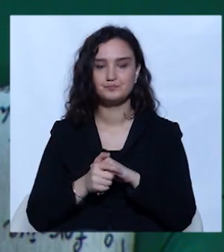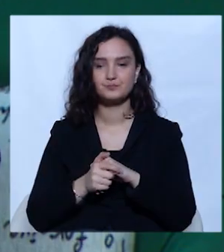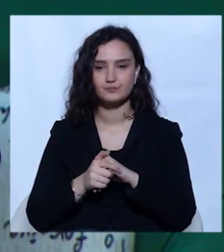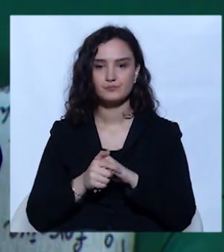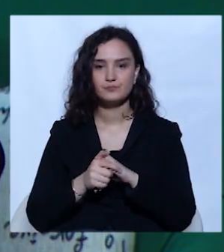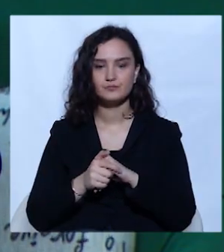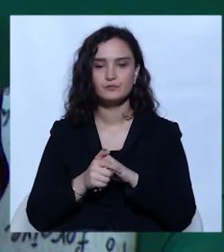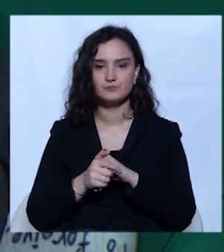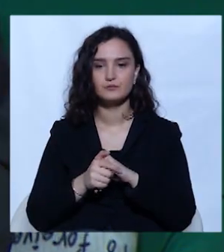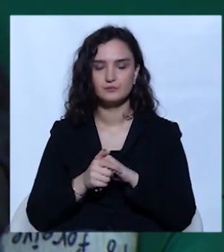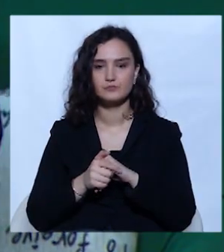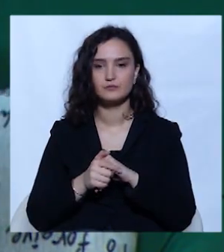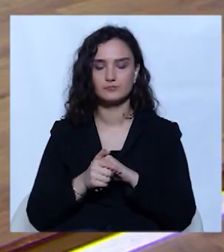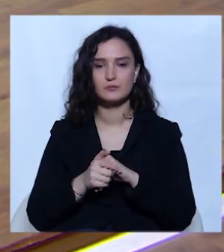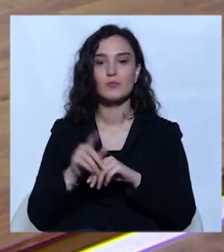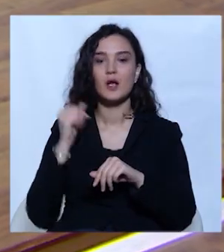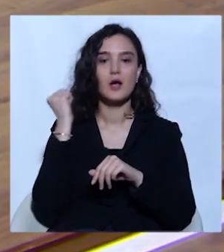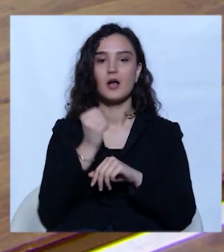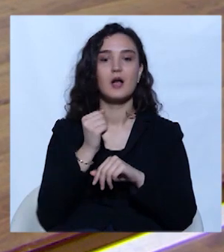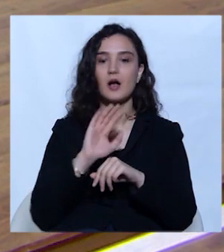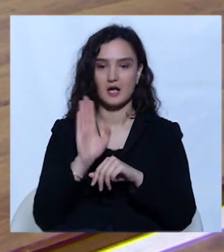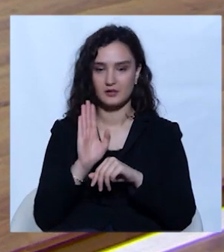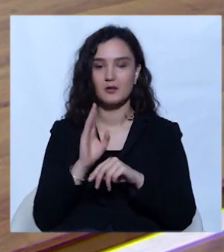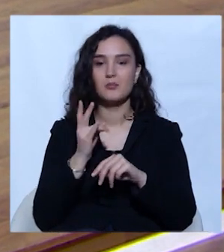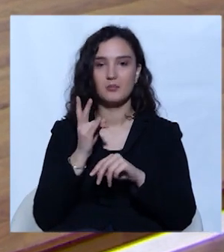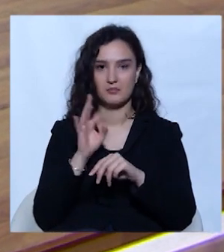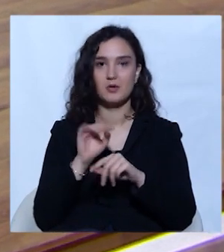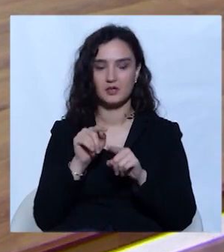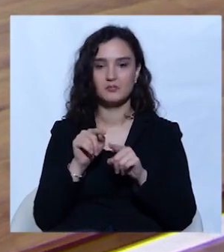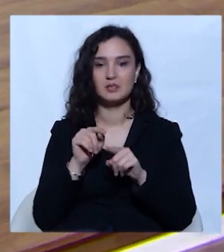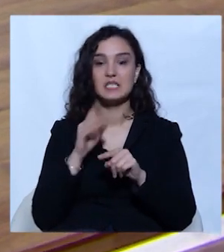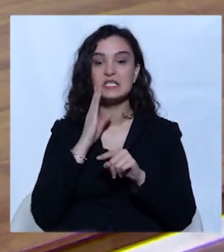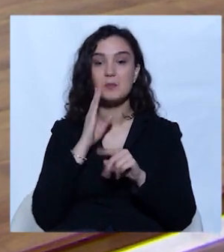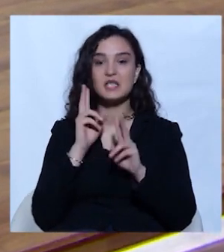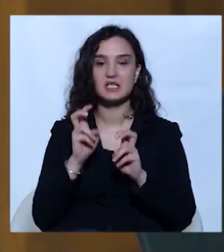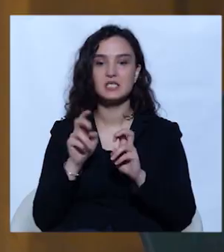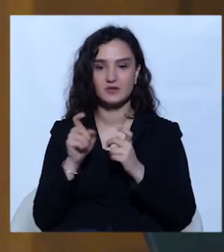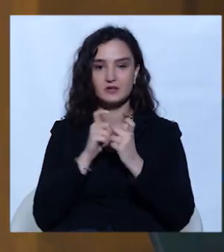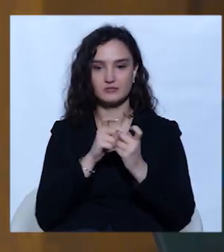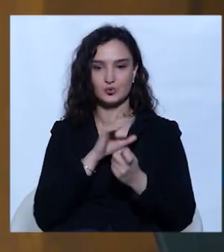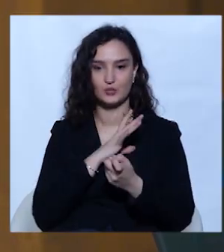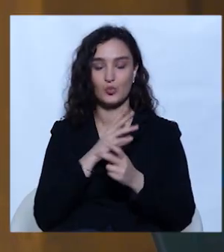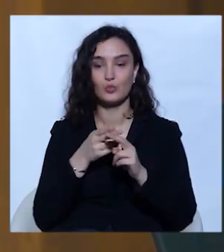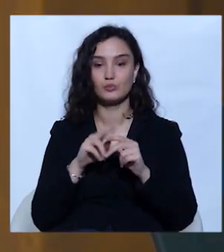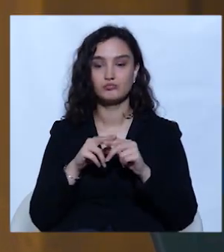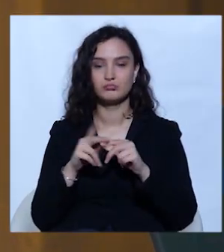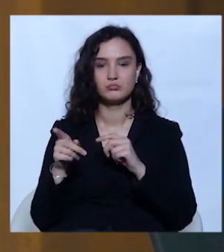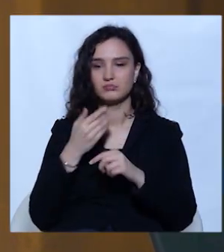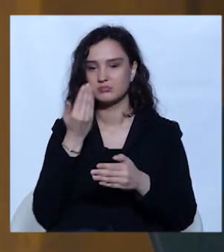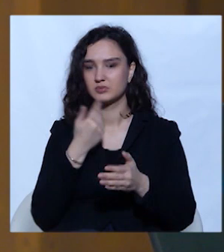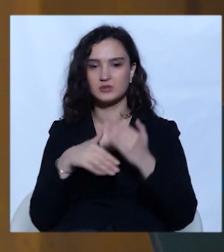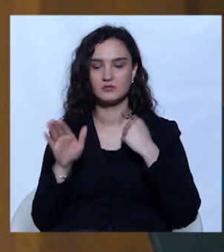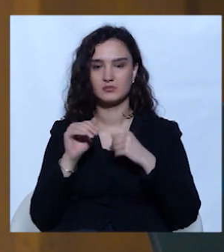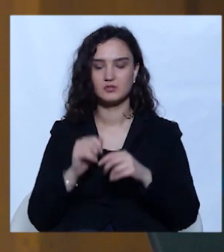that hitting people is the right thing to do, yeah. but he still stands up for the right thing. Yeah. Rather than run away,